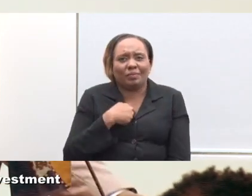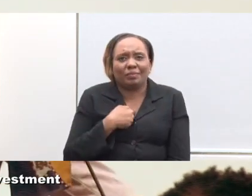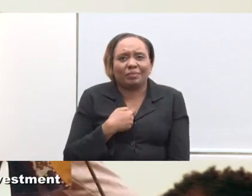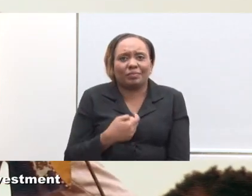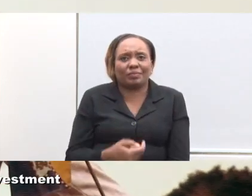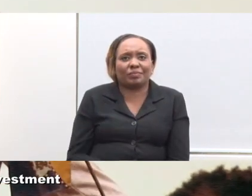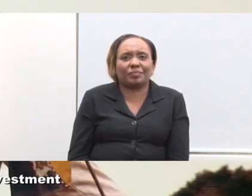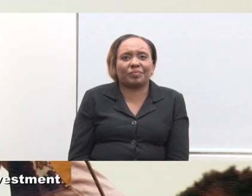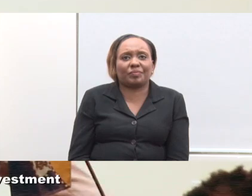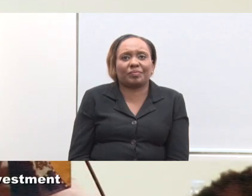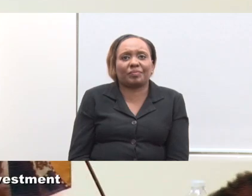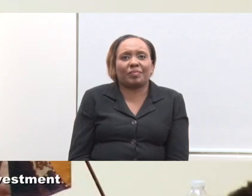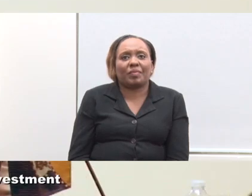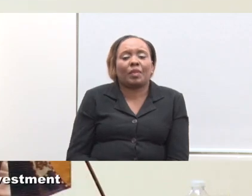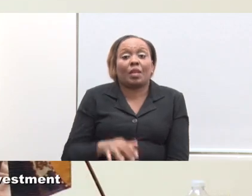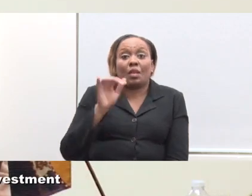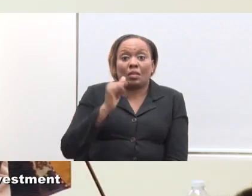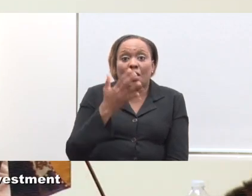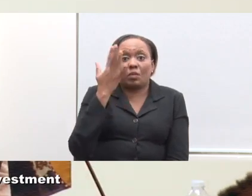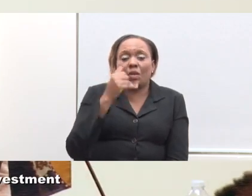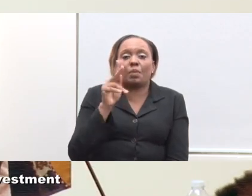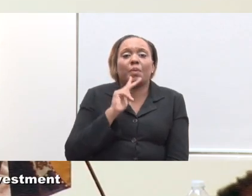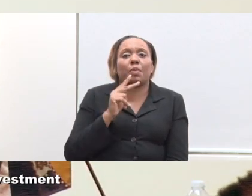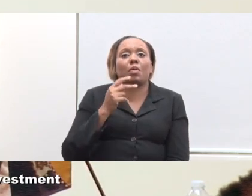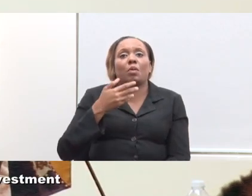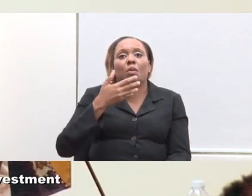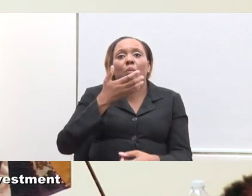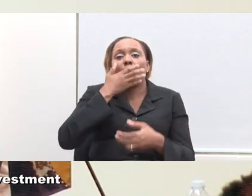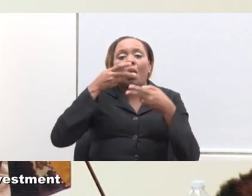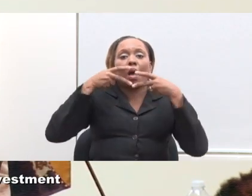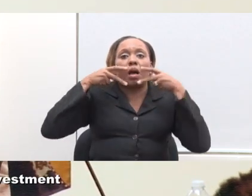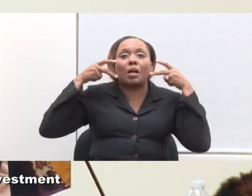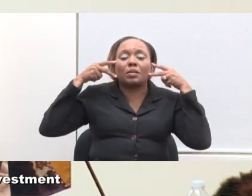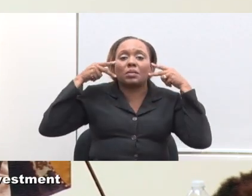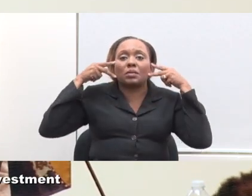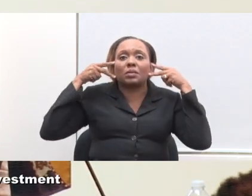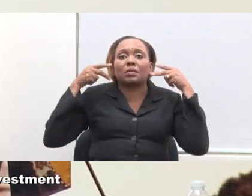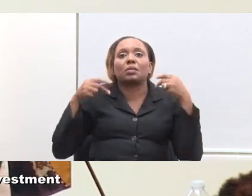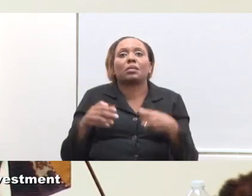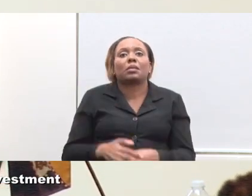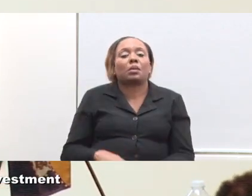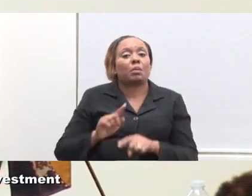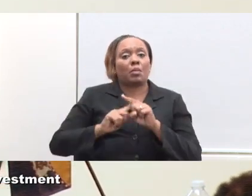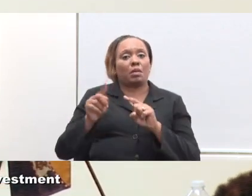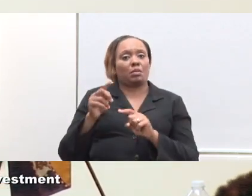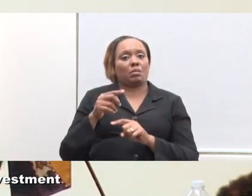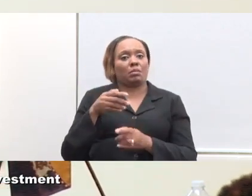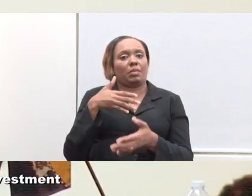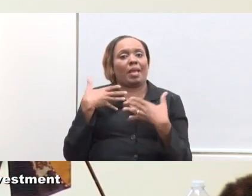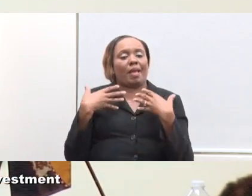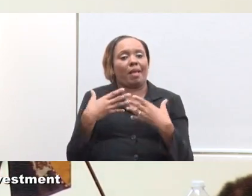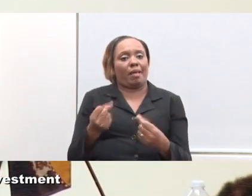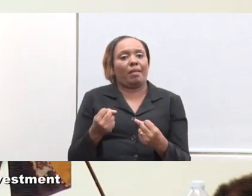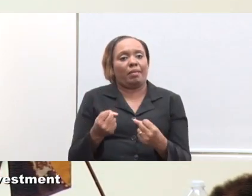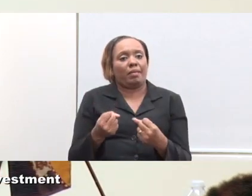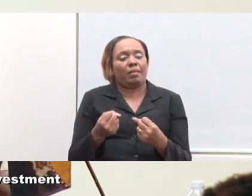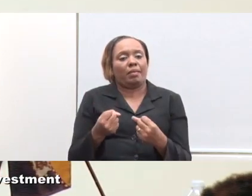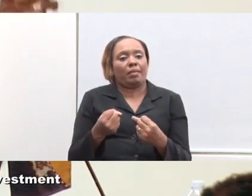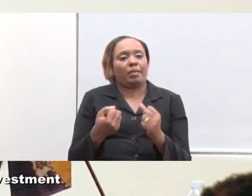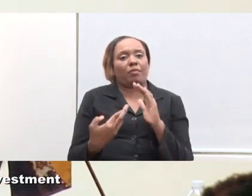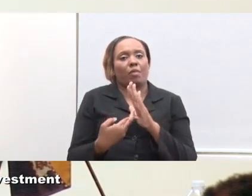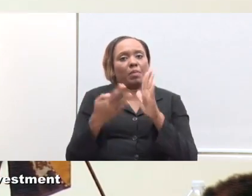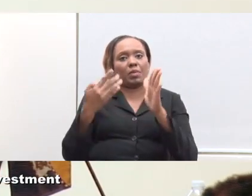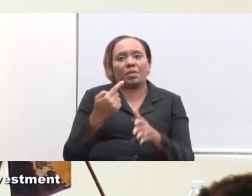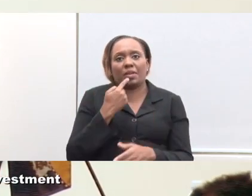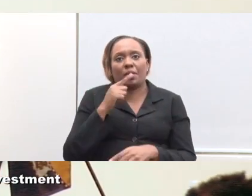not to wear the mask. If people want it, the government will give it to them. But the public health officials have told us in every instance, when